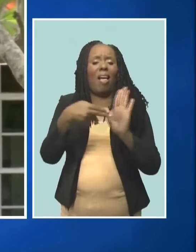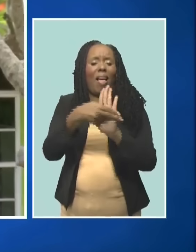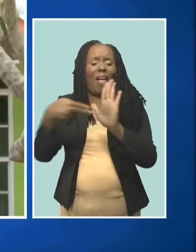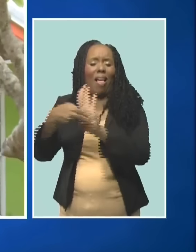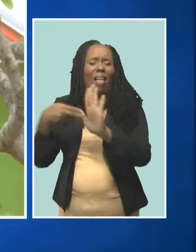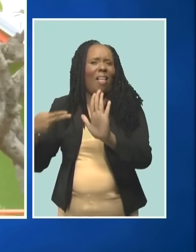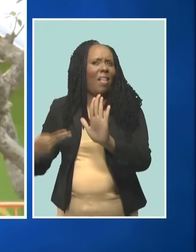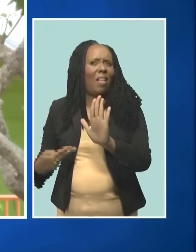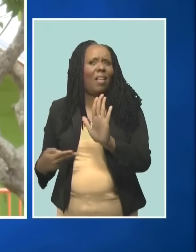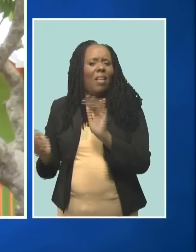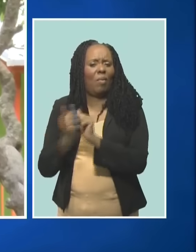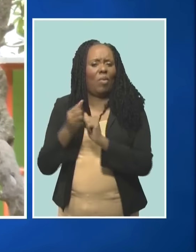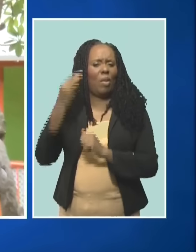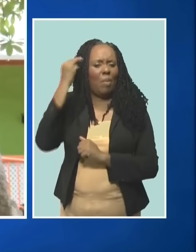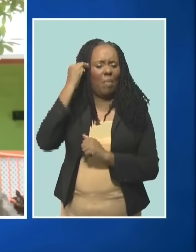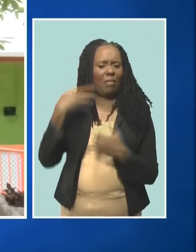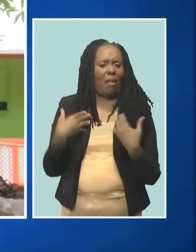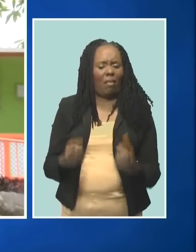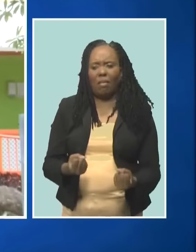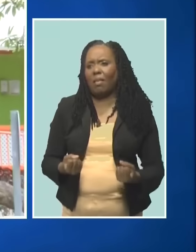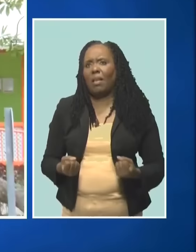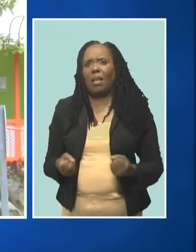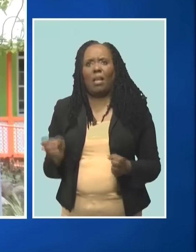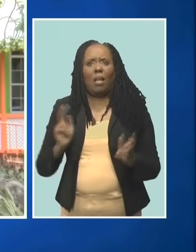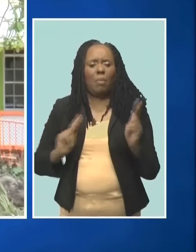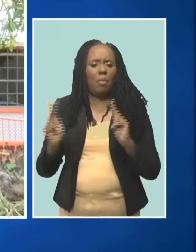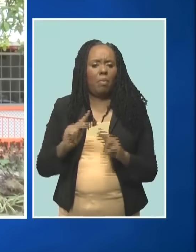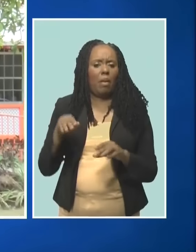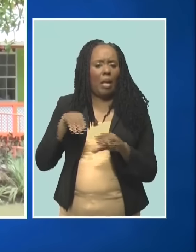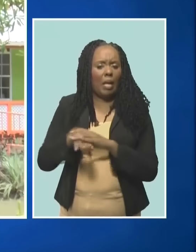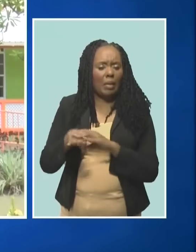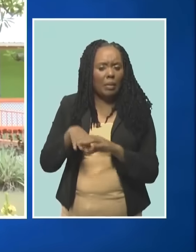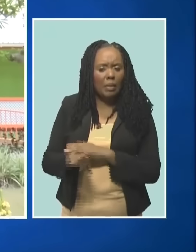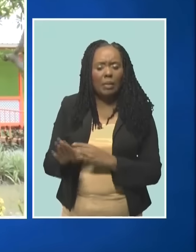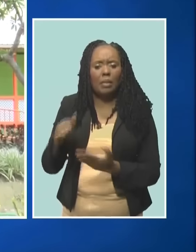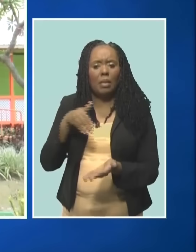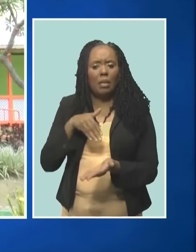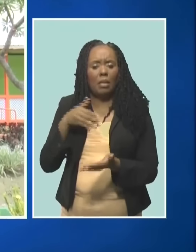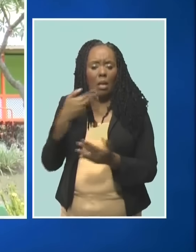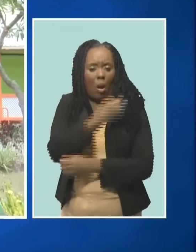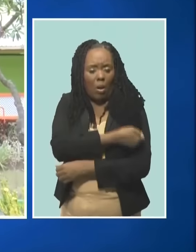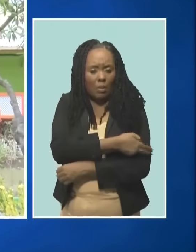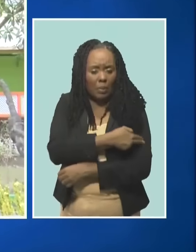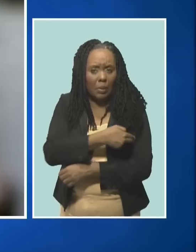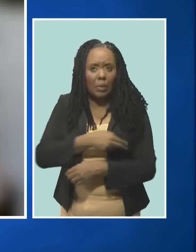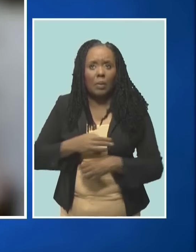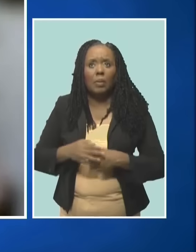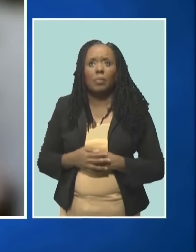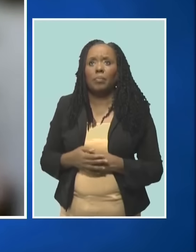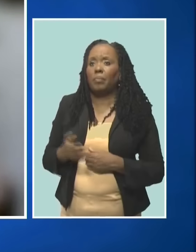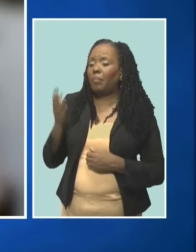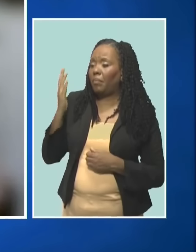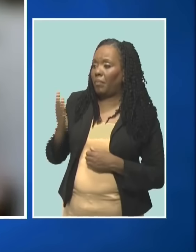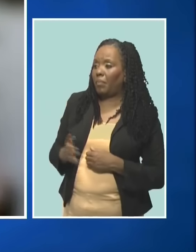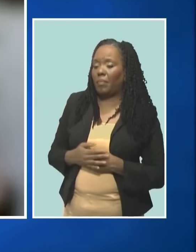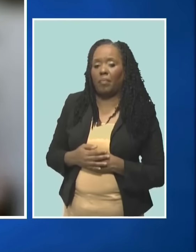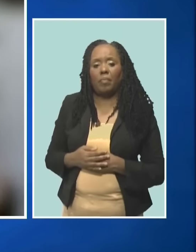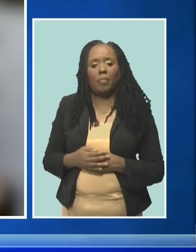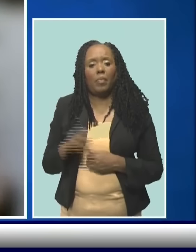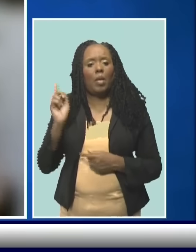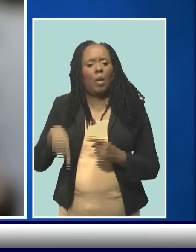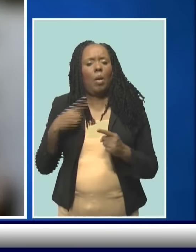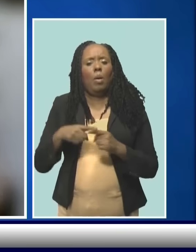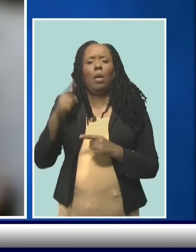associated with mental health in general and people who access the psychiatric hospital. The average person hearing that, then what image does